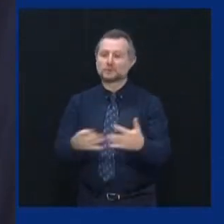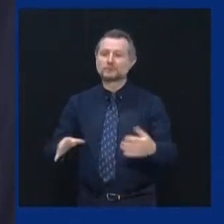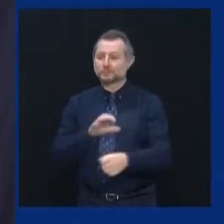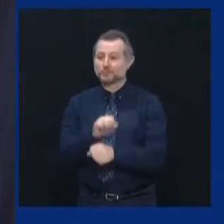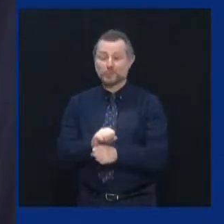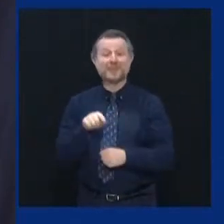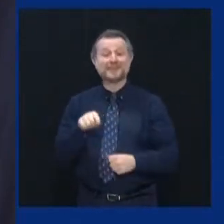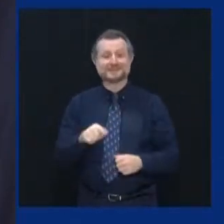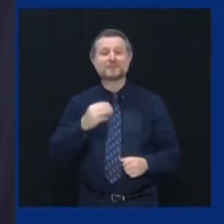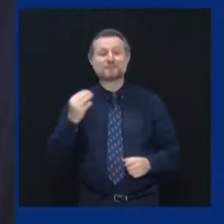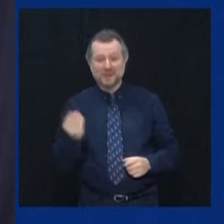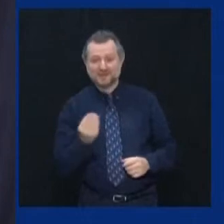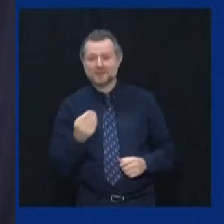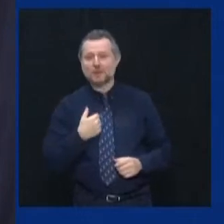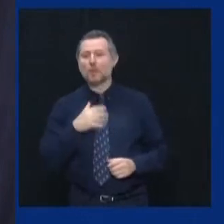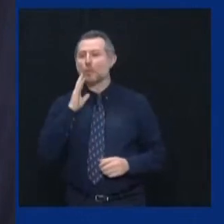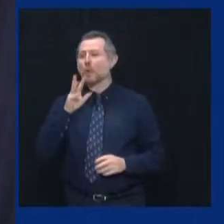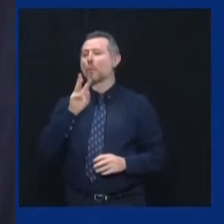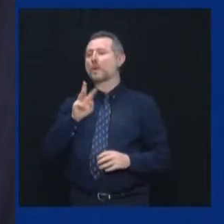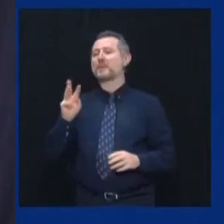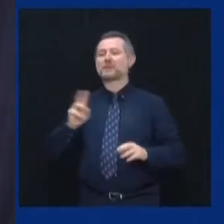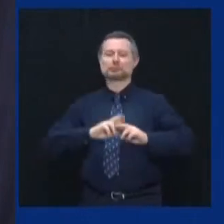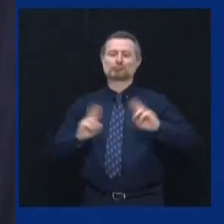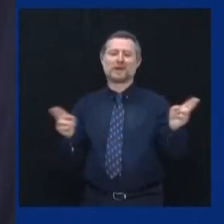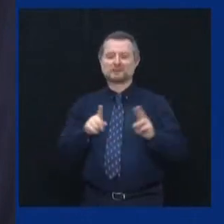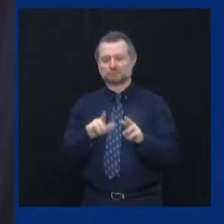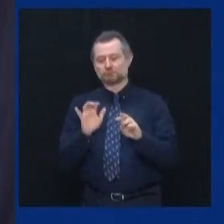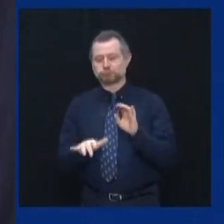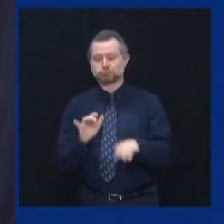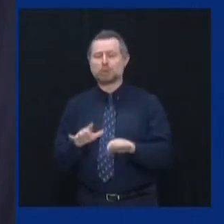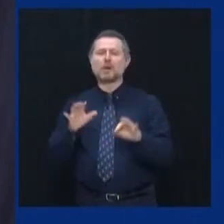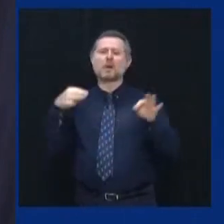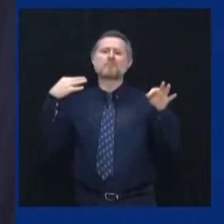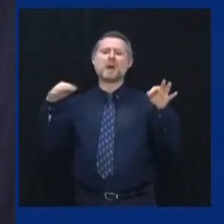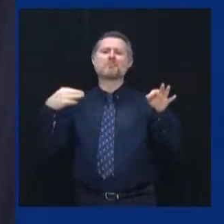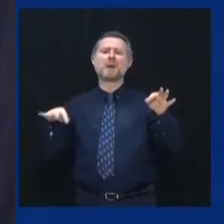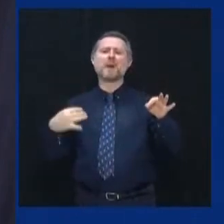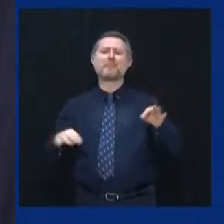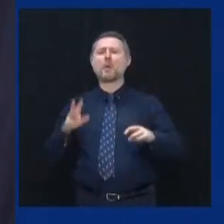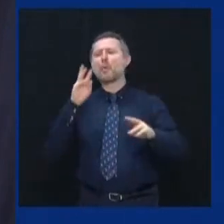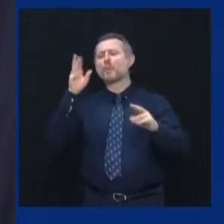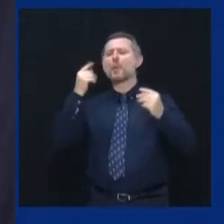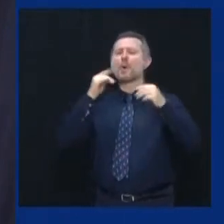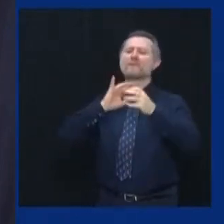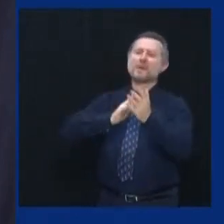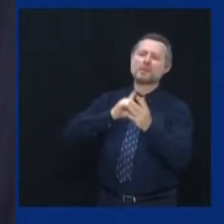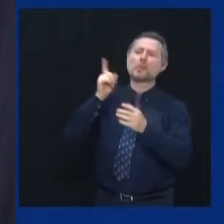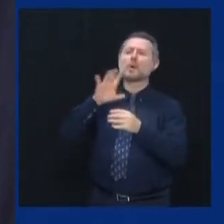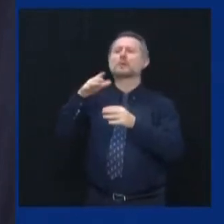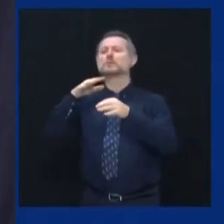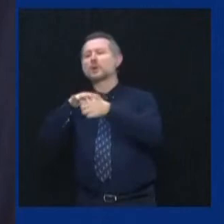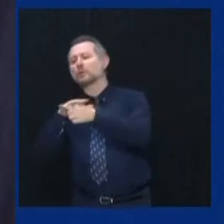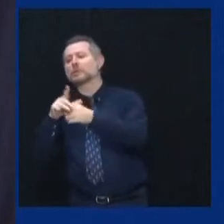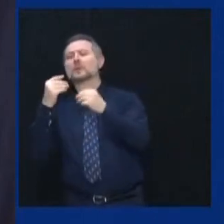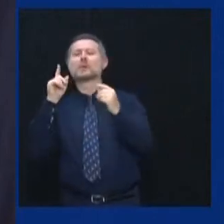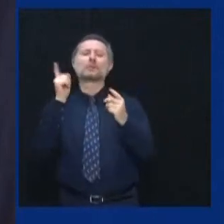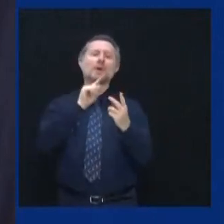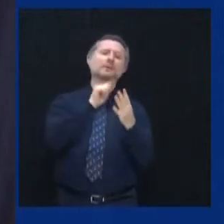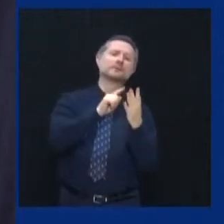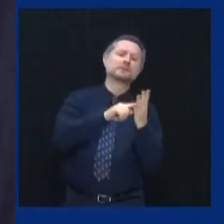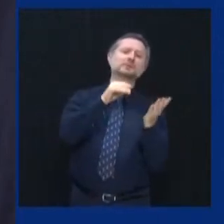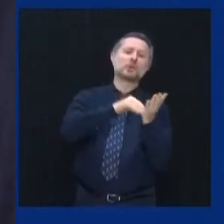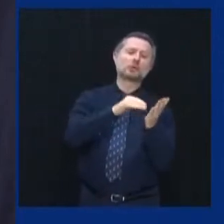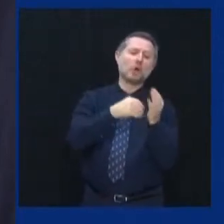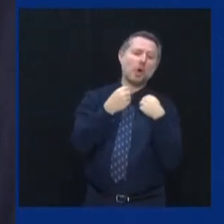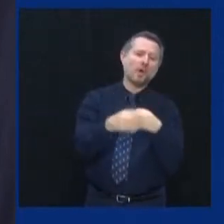will open up a website that will tell you, here are the pharmacies in your area, here are the doctor networks in